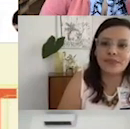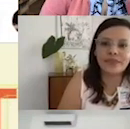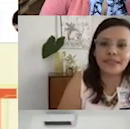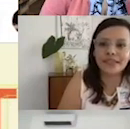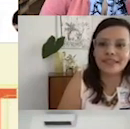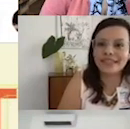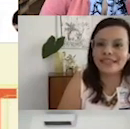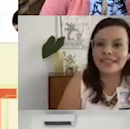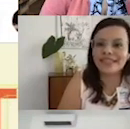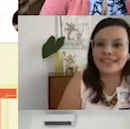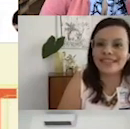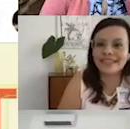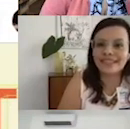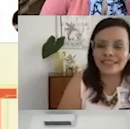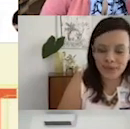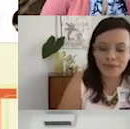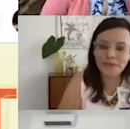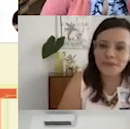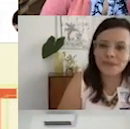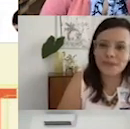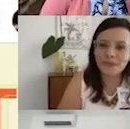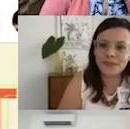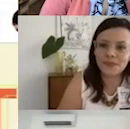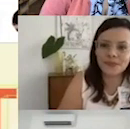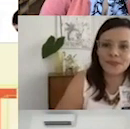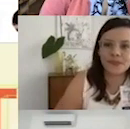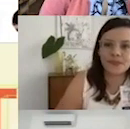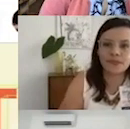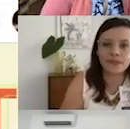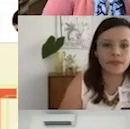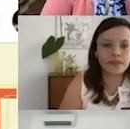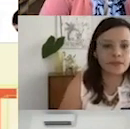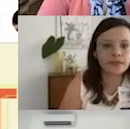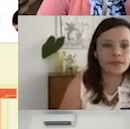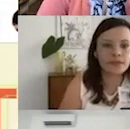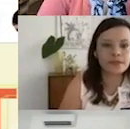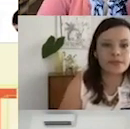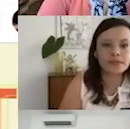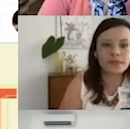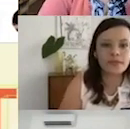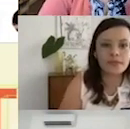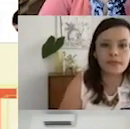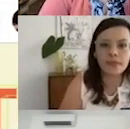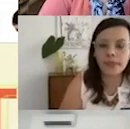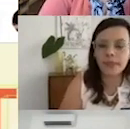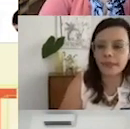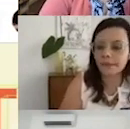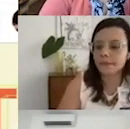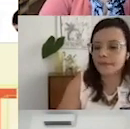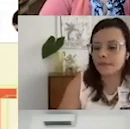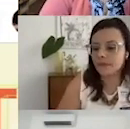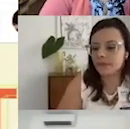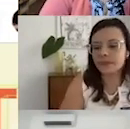everybody. So again, my name is Sadie Red Wing. I'm a citizen of the Spirit Lake Dakota Nation out of Fort Todd, North Dakota. Currently, I'm a student